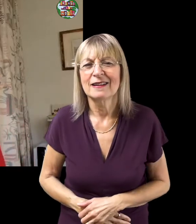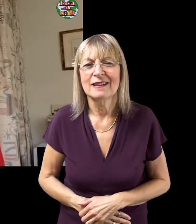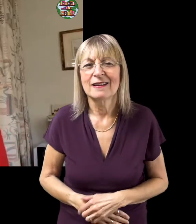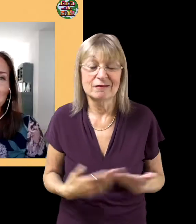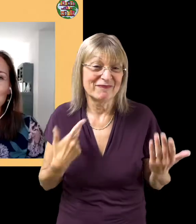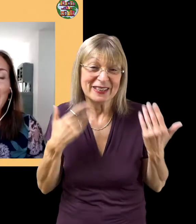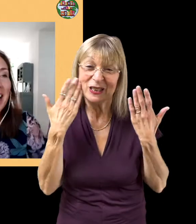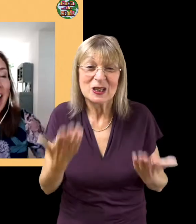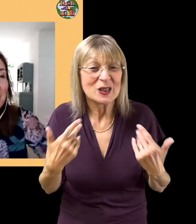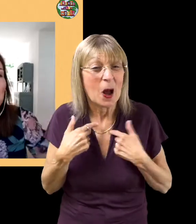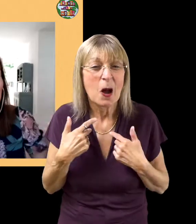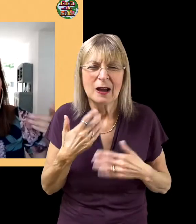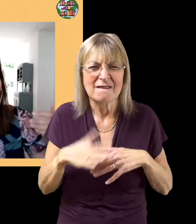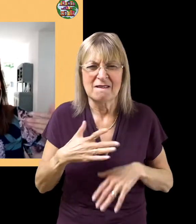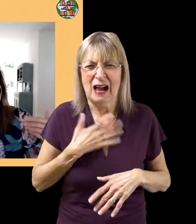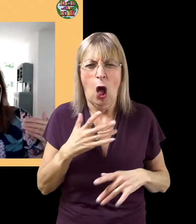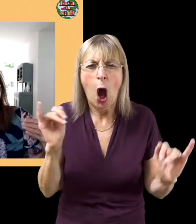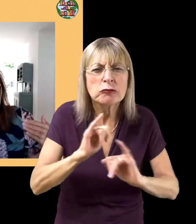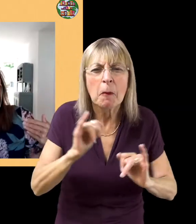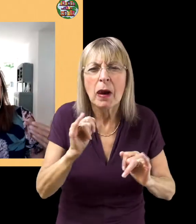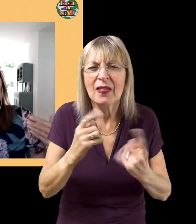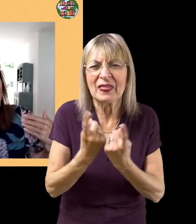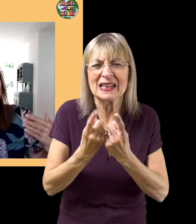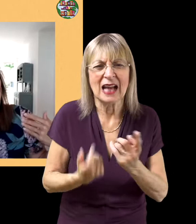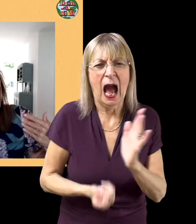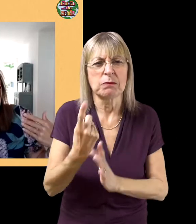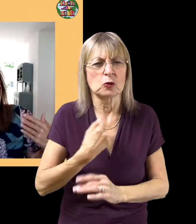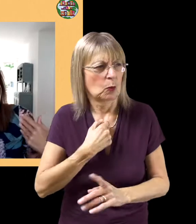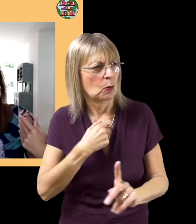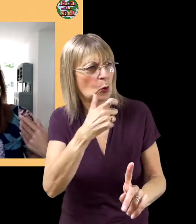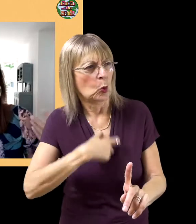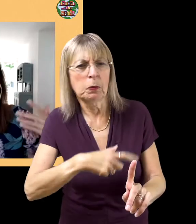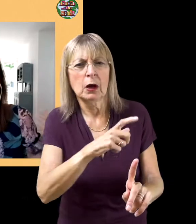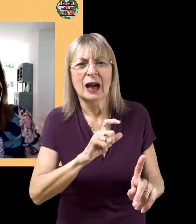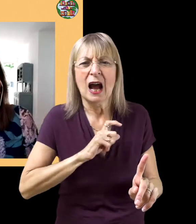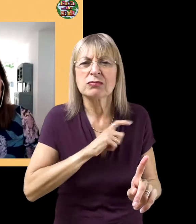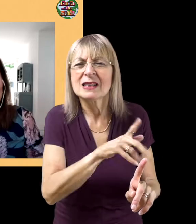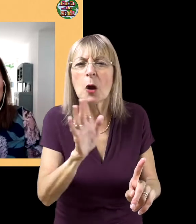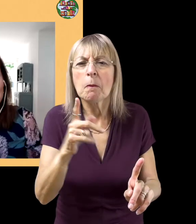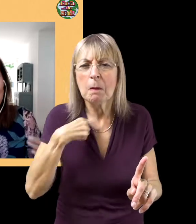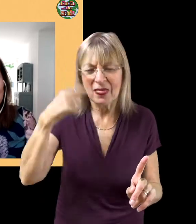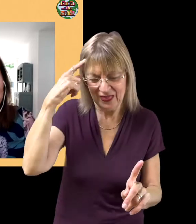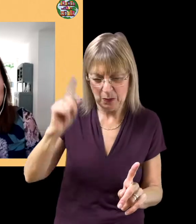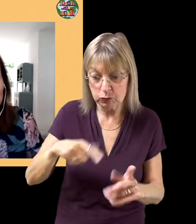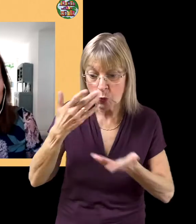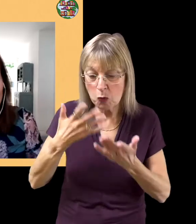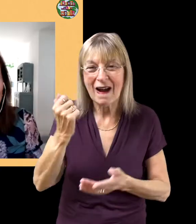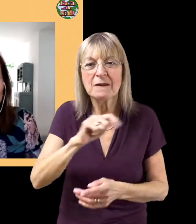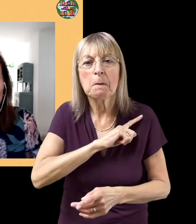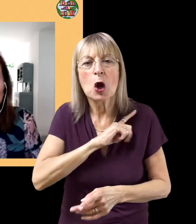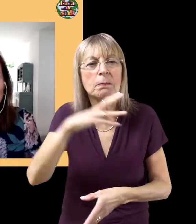book. I don't know. I mean, I never feel that cruel doing all these things to my